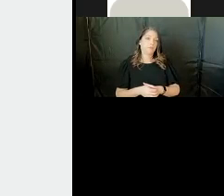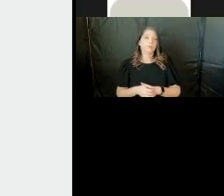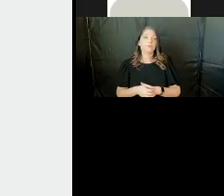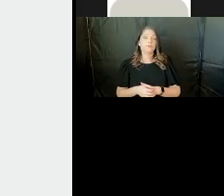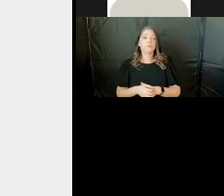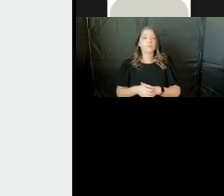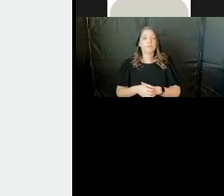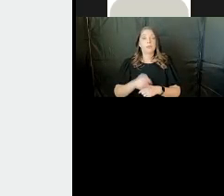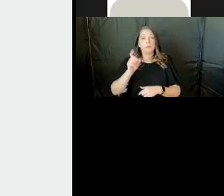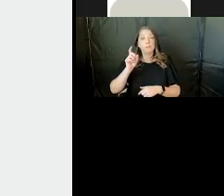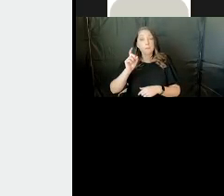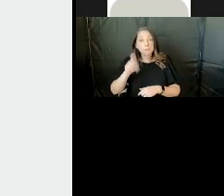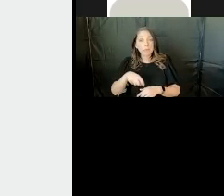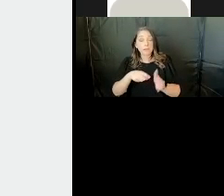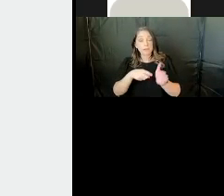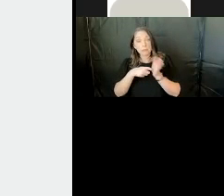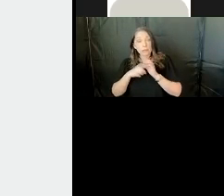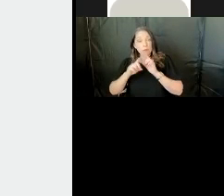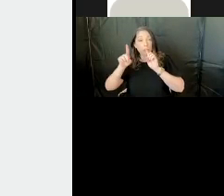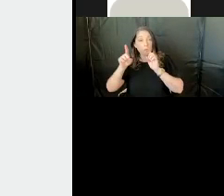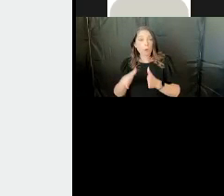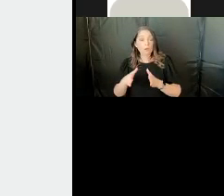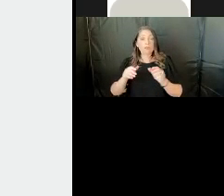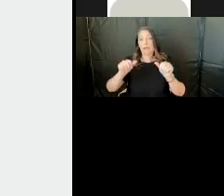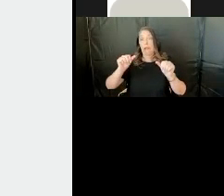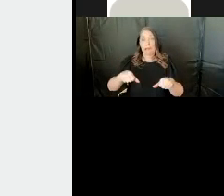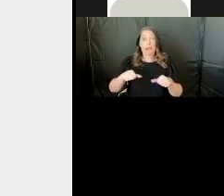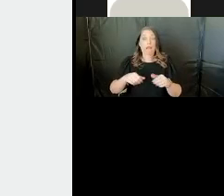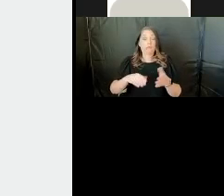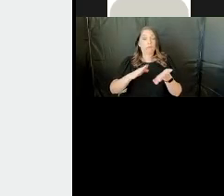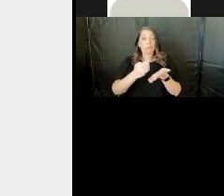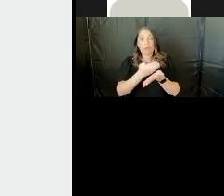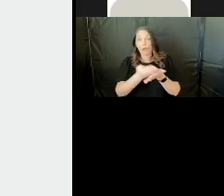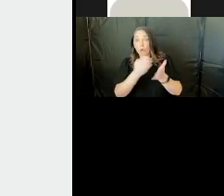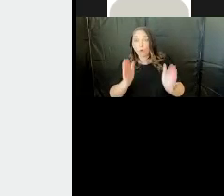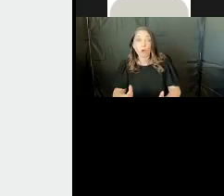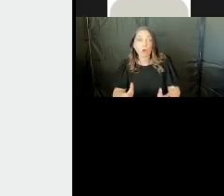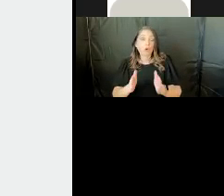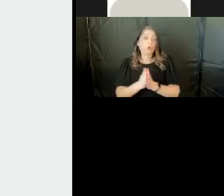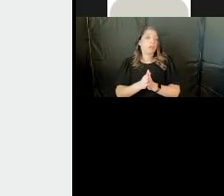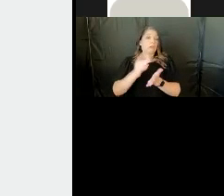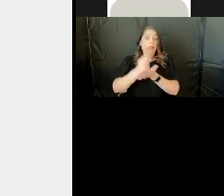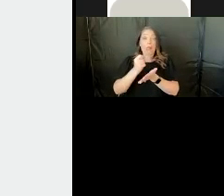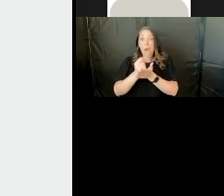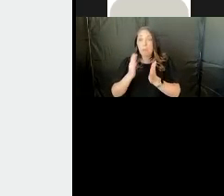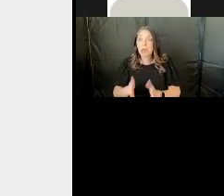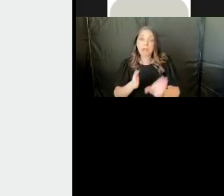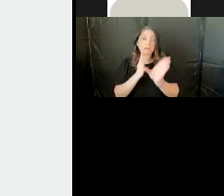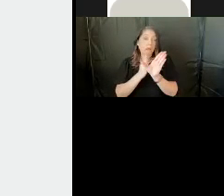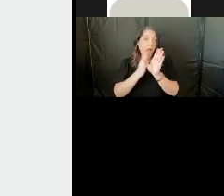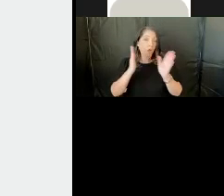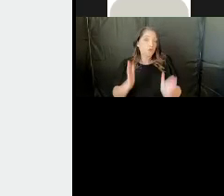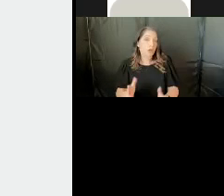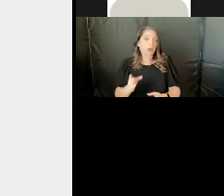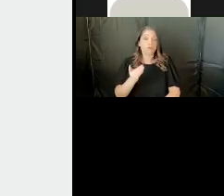Mandated reporters can be facility maintenance staff, treatment providers, including therapists, psychiatrists, dietary